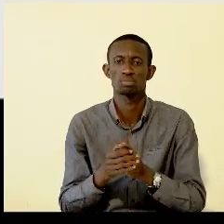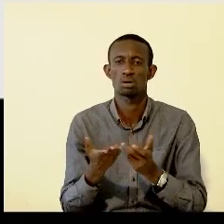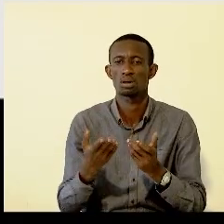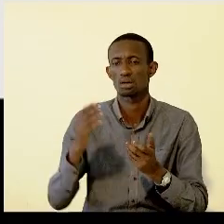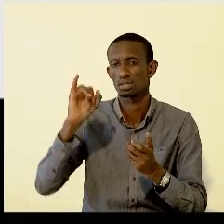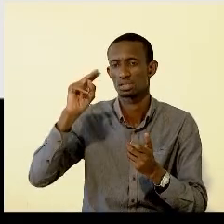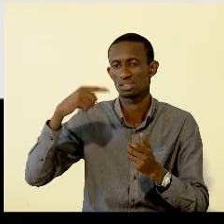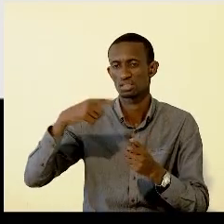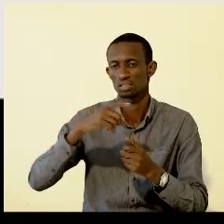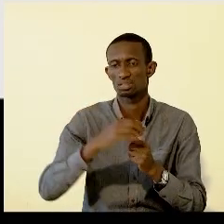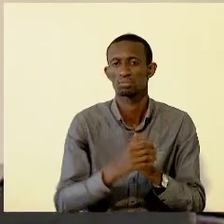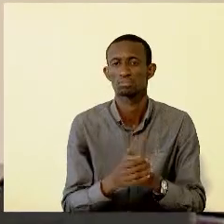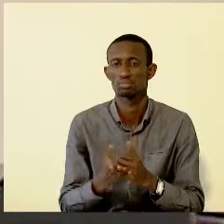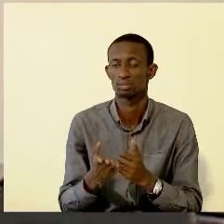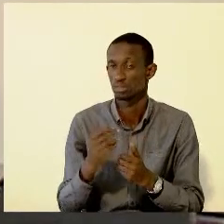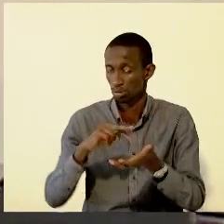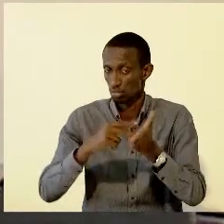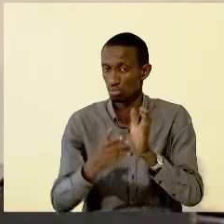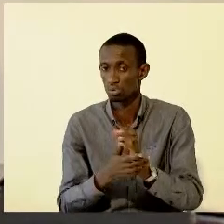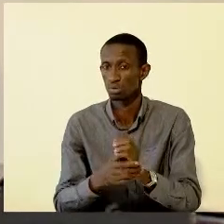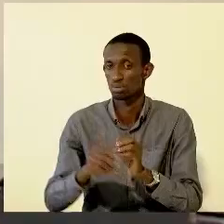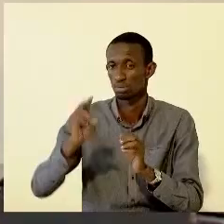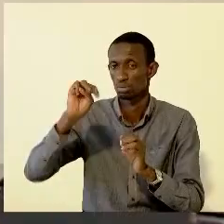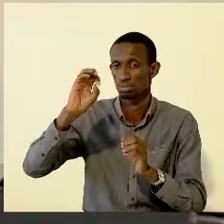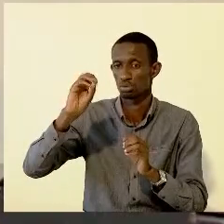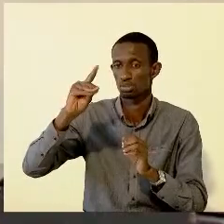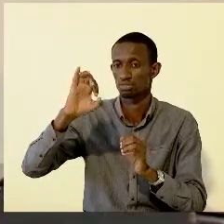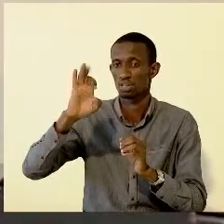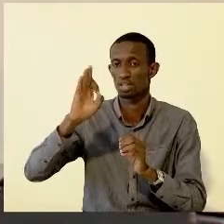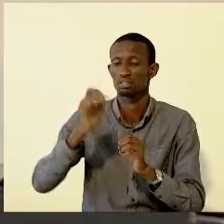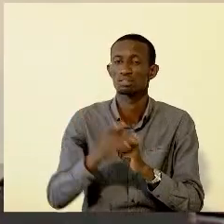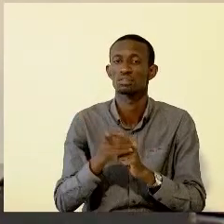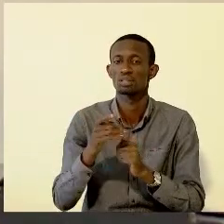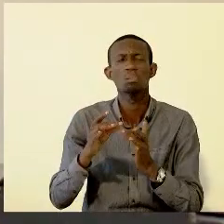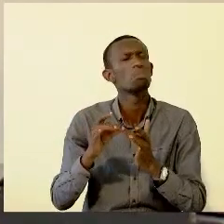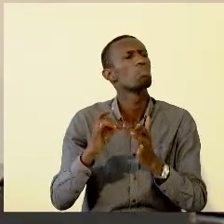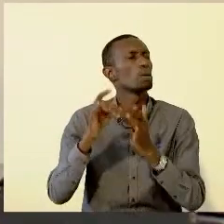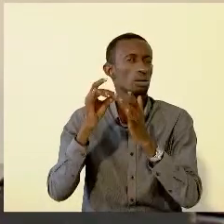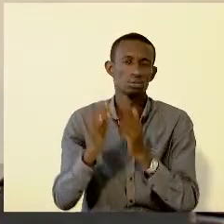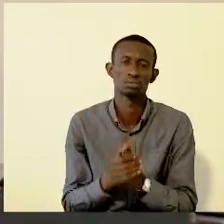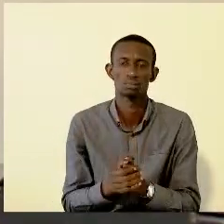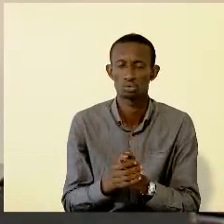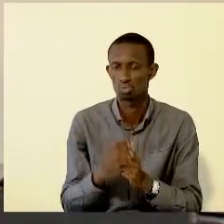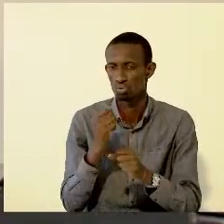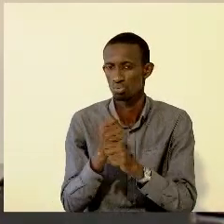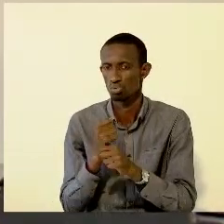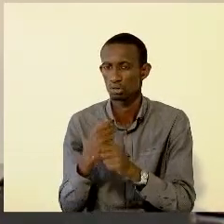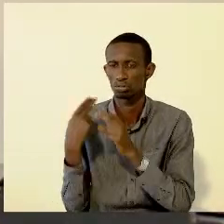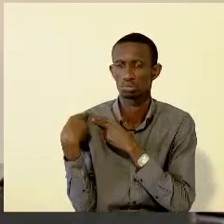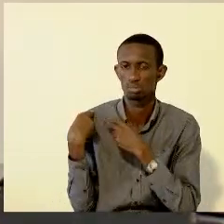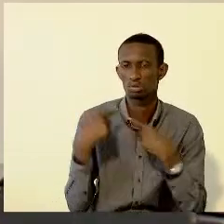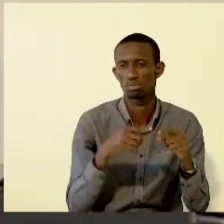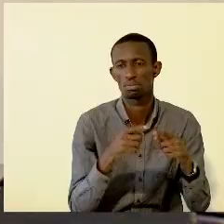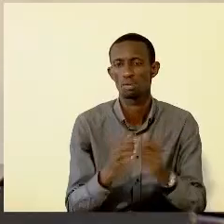prey, which means modified leaves are leaves which are specialized to perform different